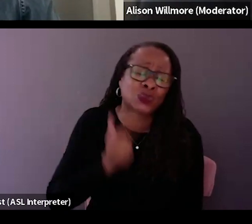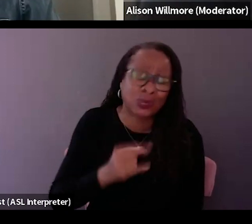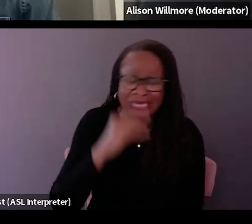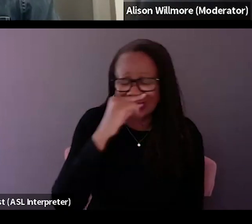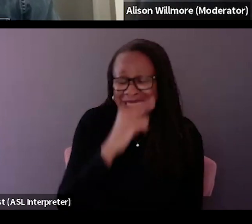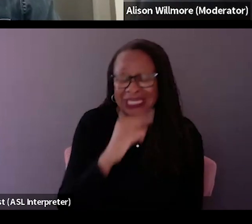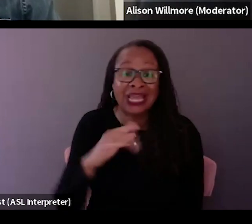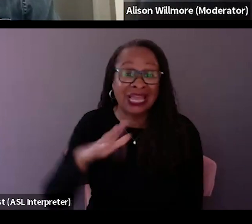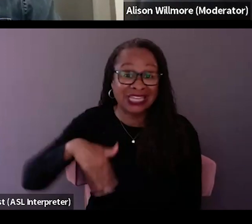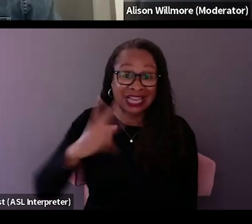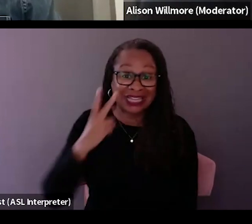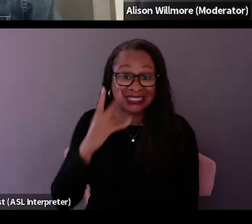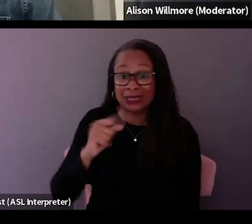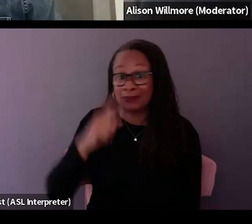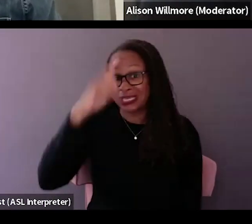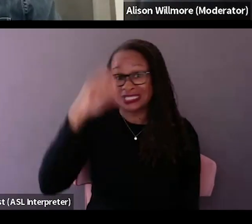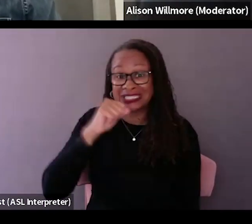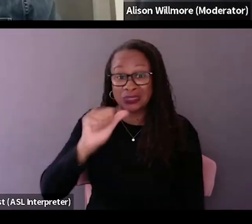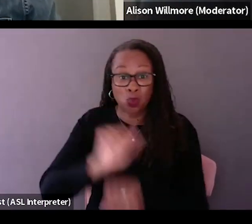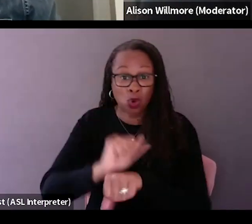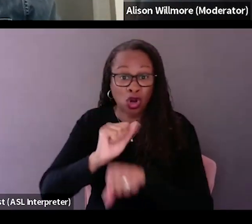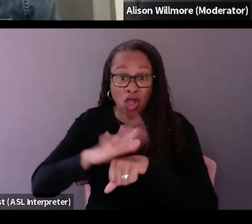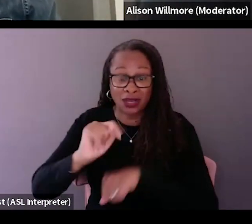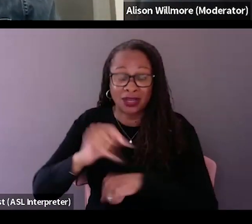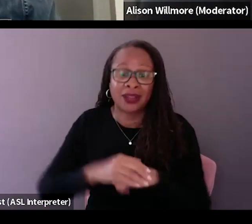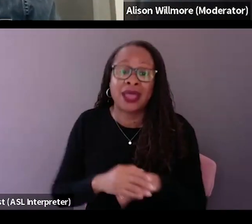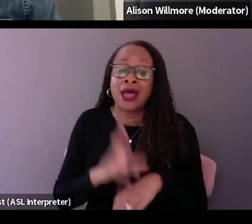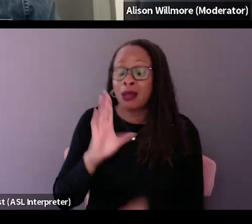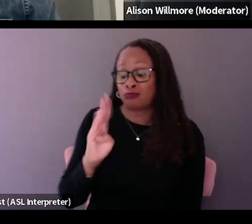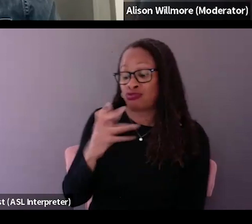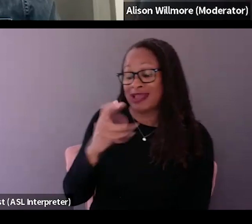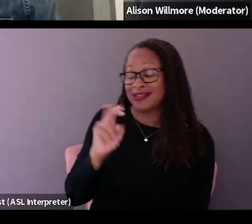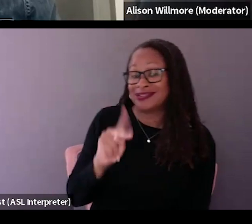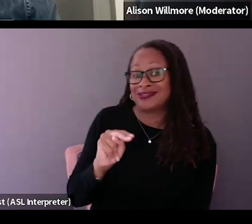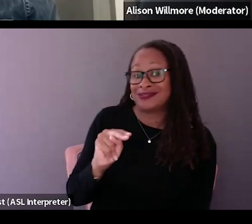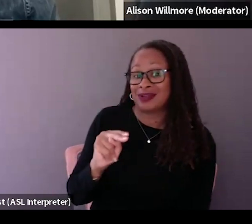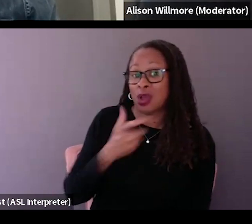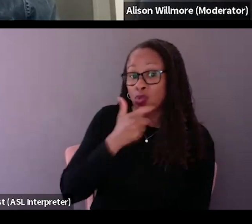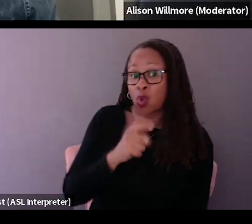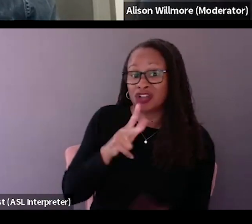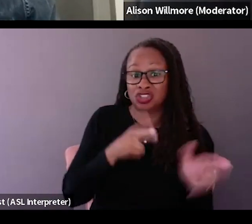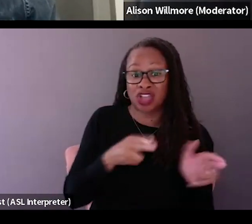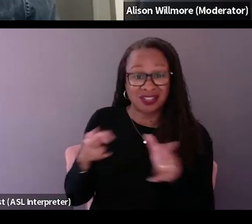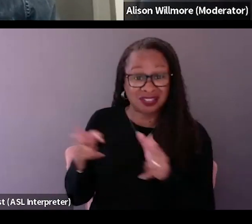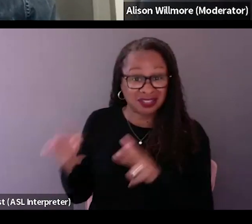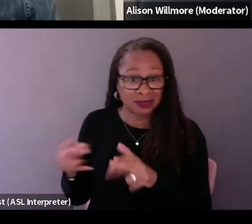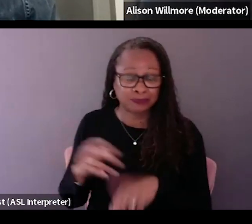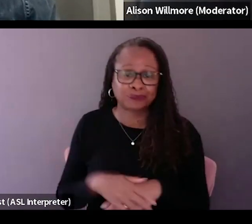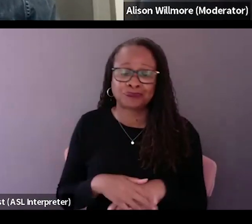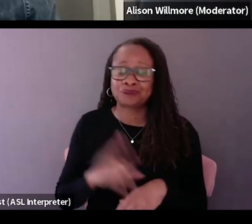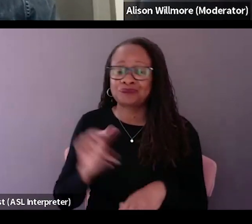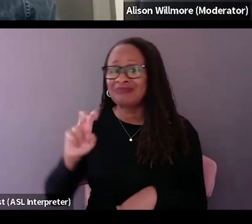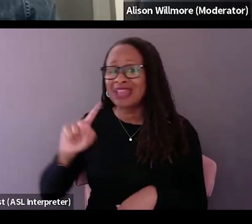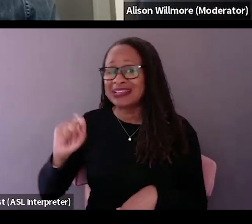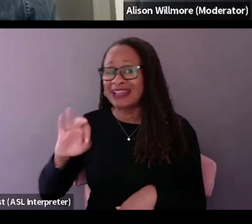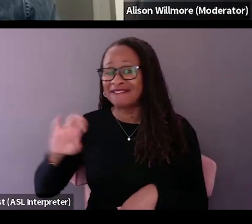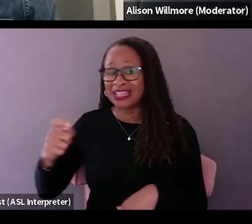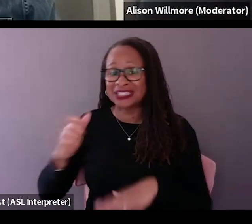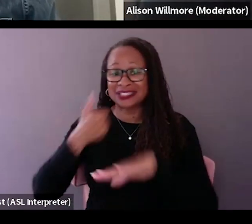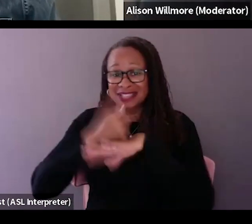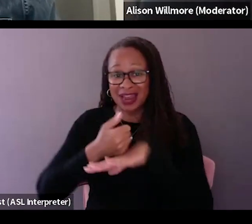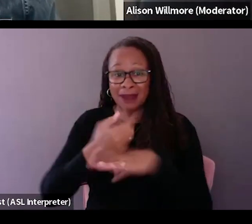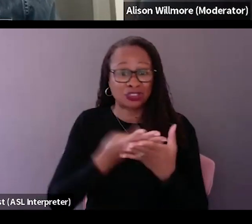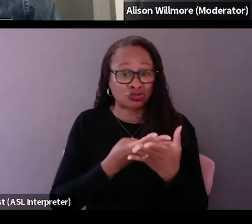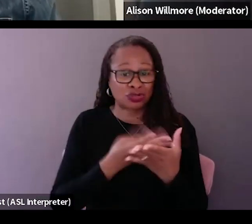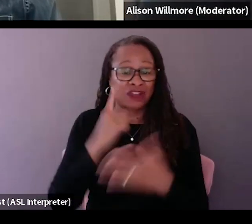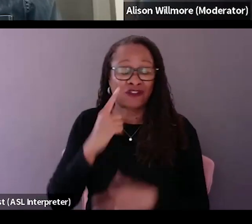cuts throughout. Netflix set up a screening for Pamela and Dylan to watch it together in a little screening room